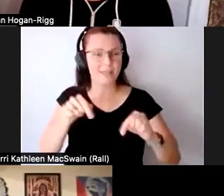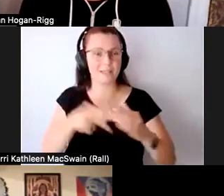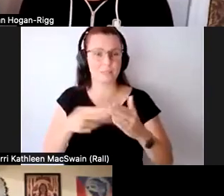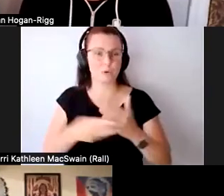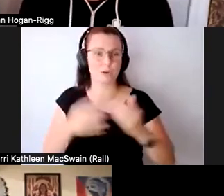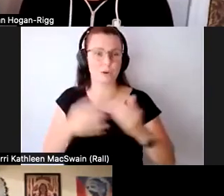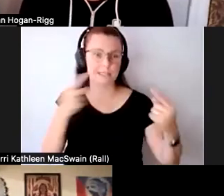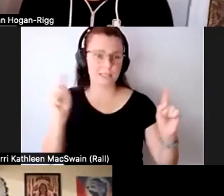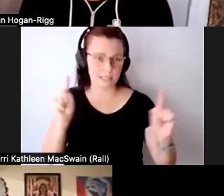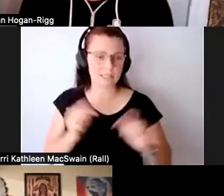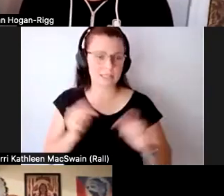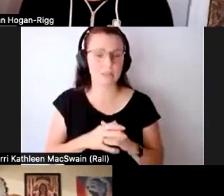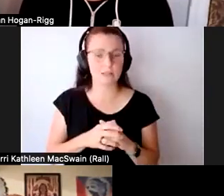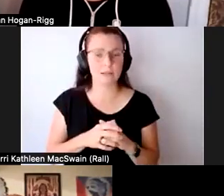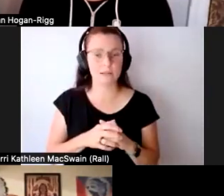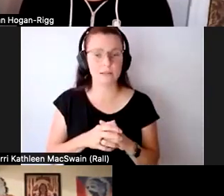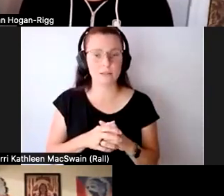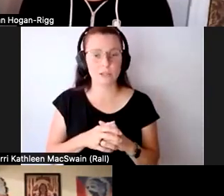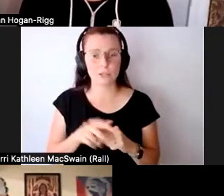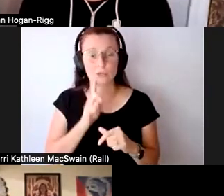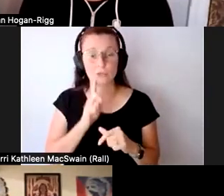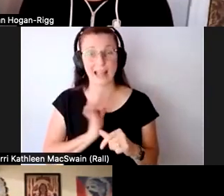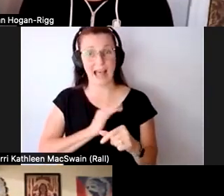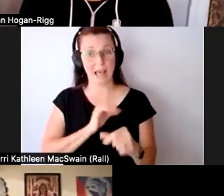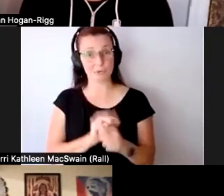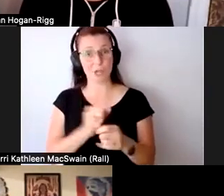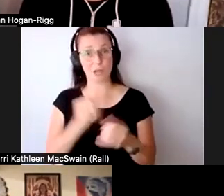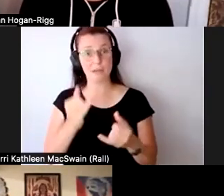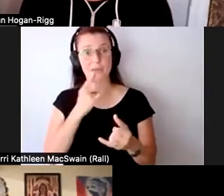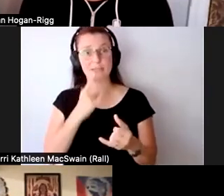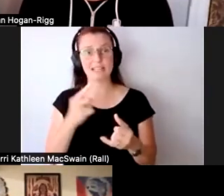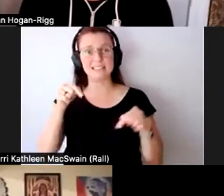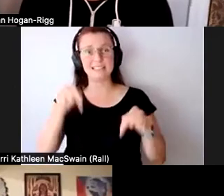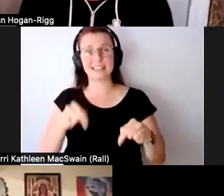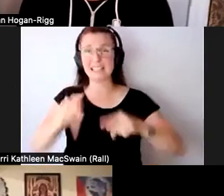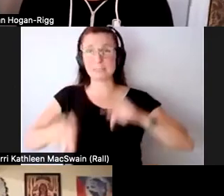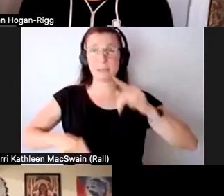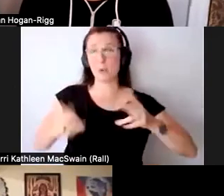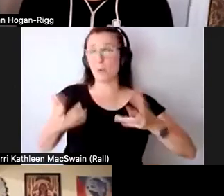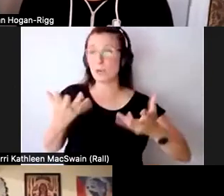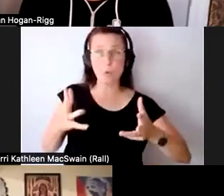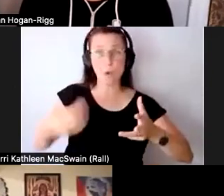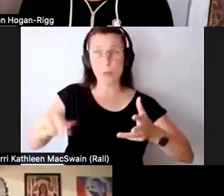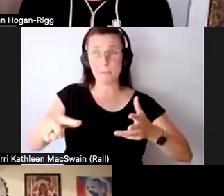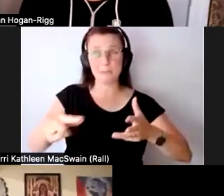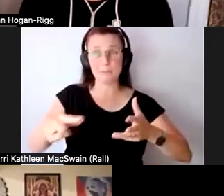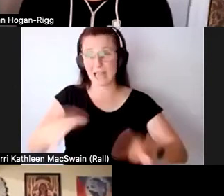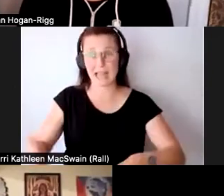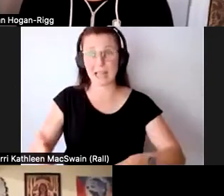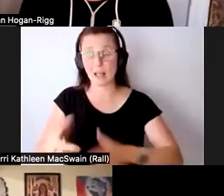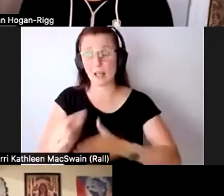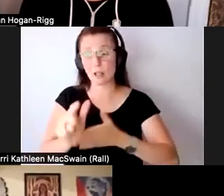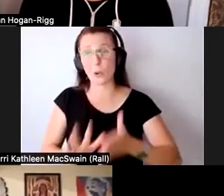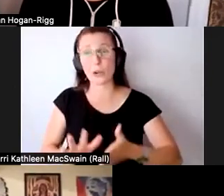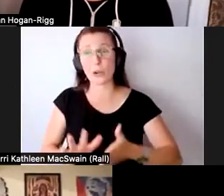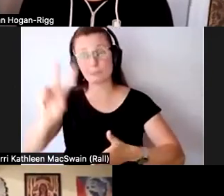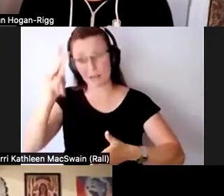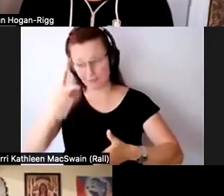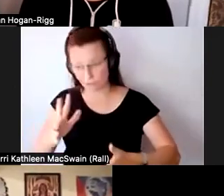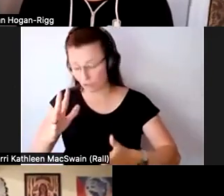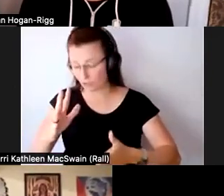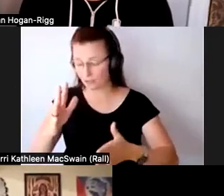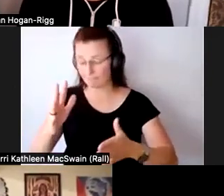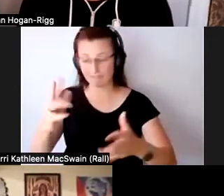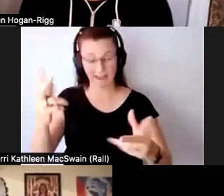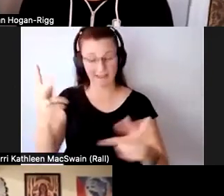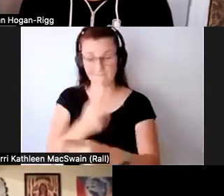say, we don't want people to die. So lawyers, politicians, figure it out. Don't be the barrier, be the resource